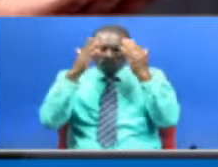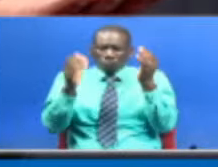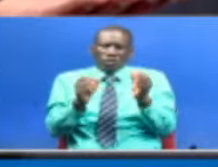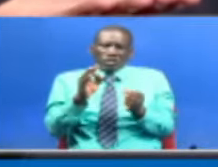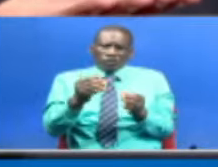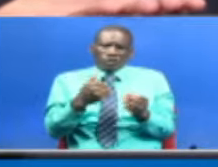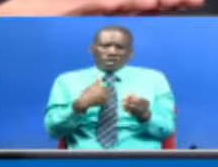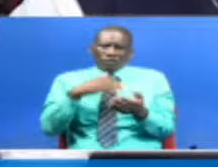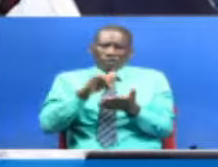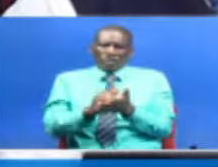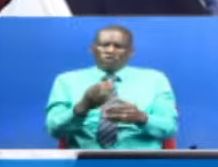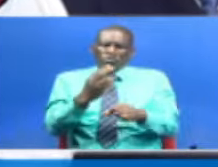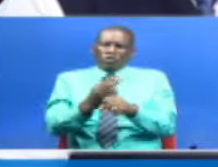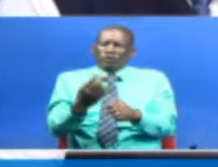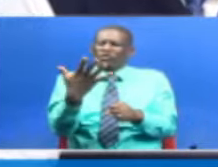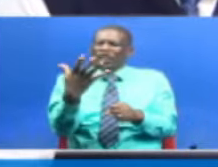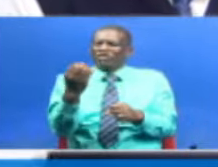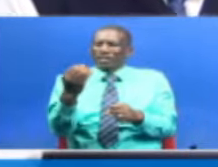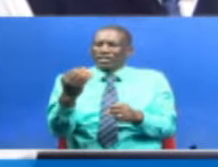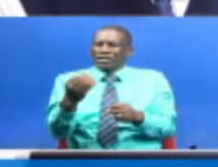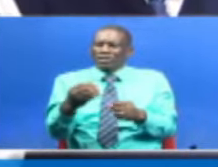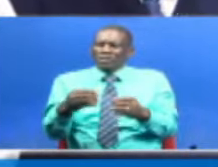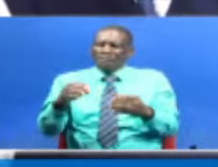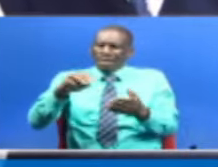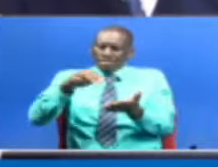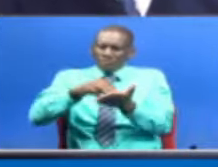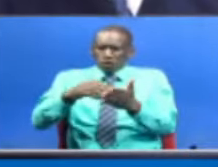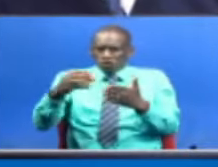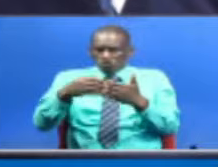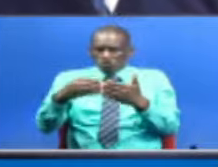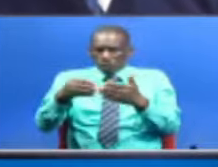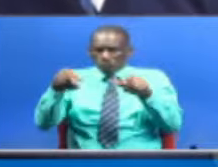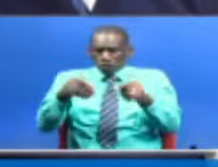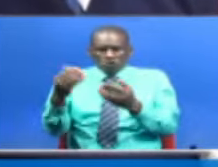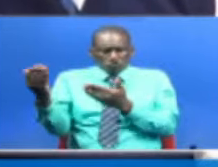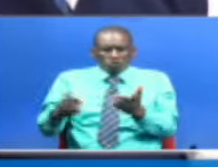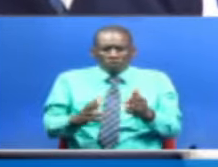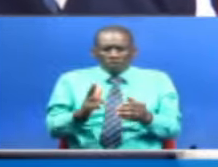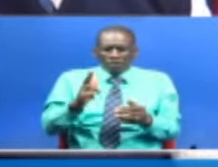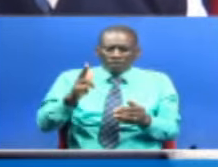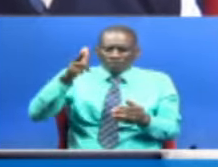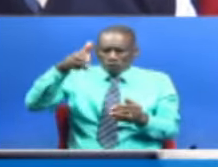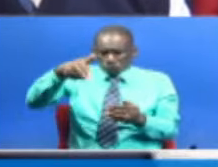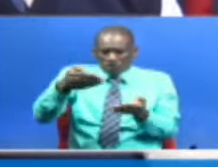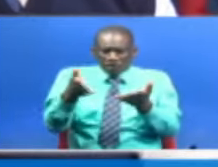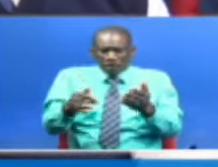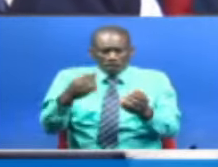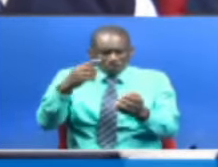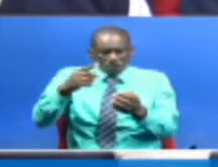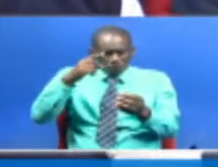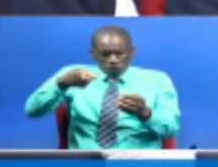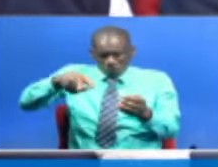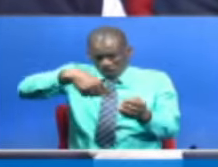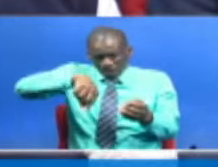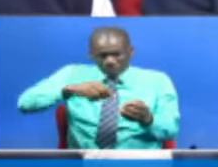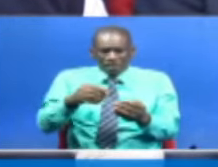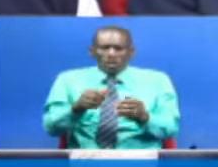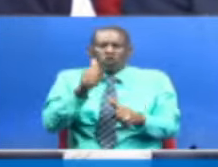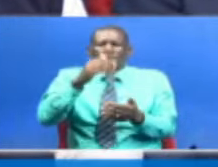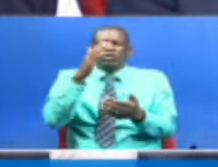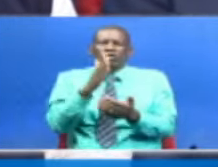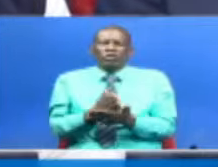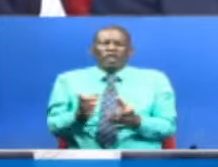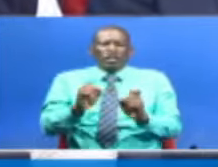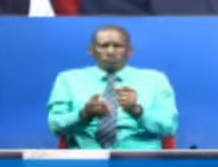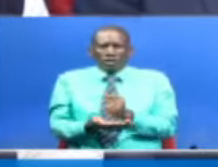we spend $500 million today to bring in petroleum products to run our economy, which really also does not help